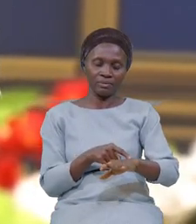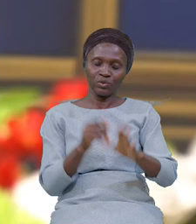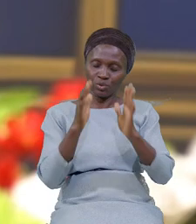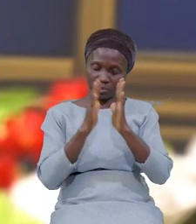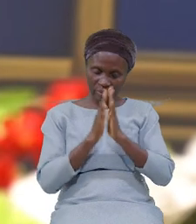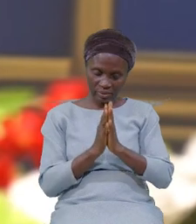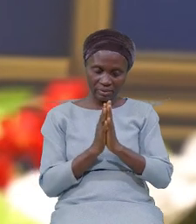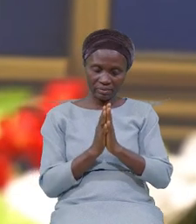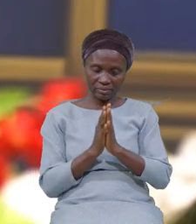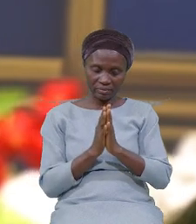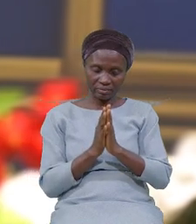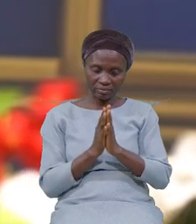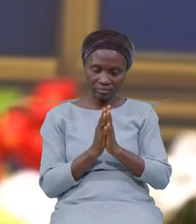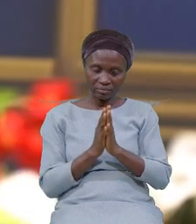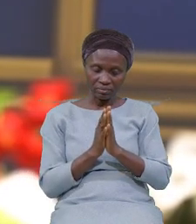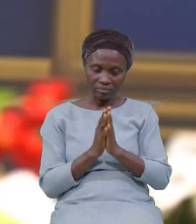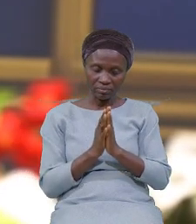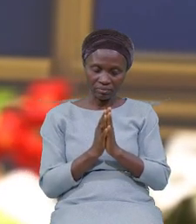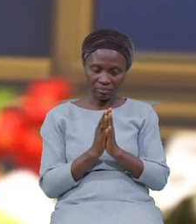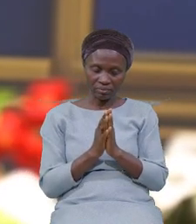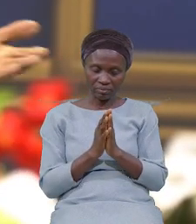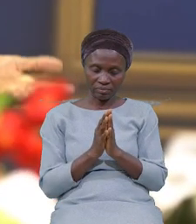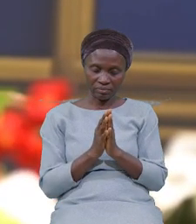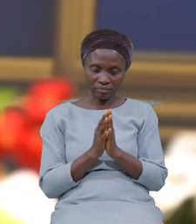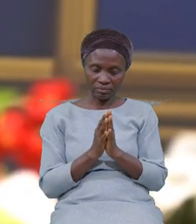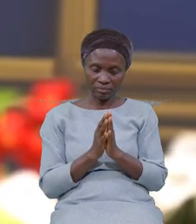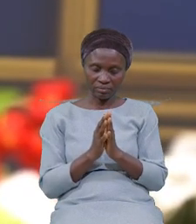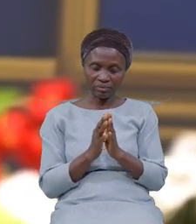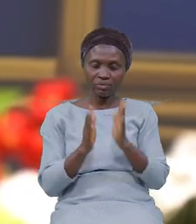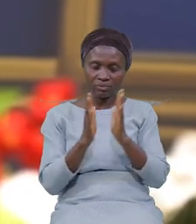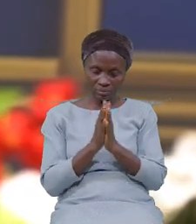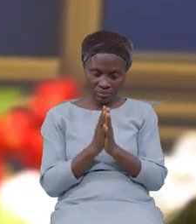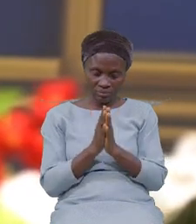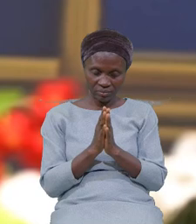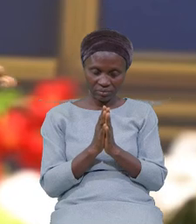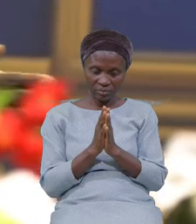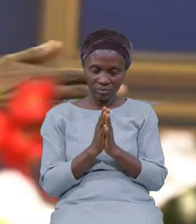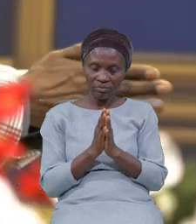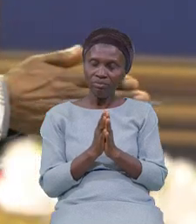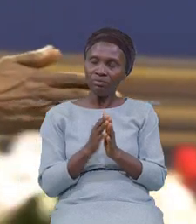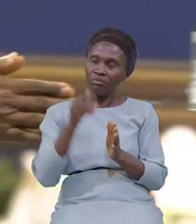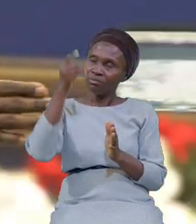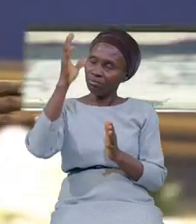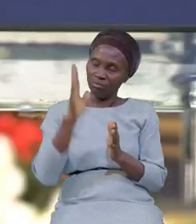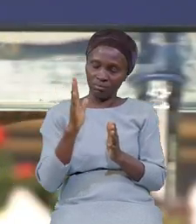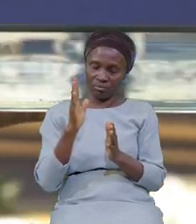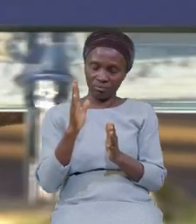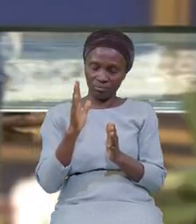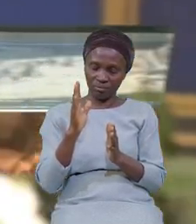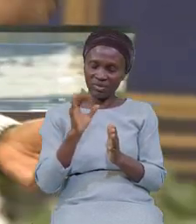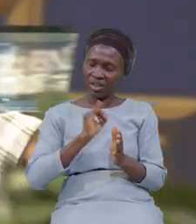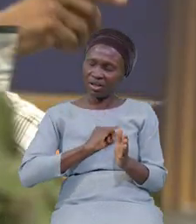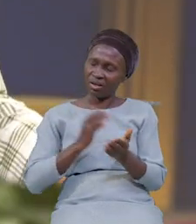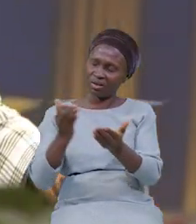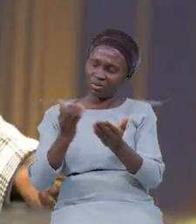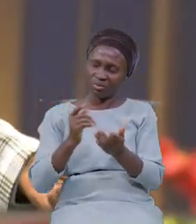Almighty to touch our lives, make a change, and start with that change,